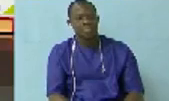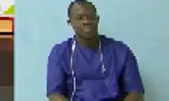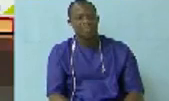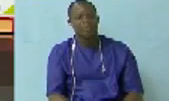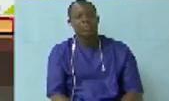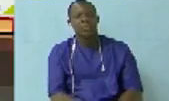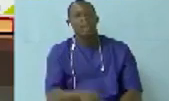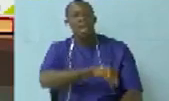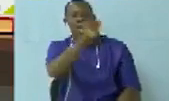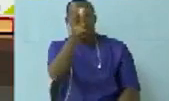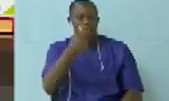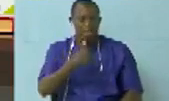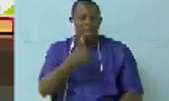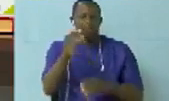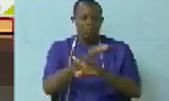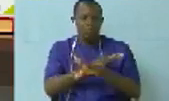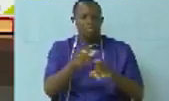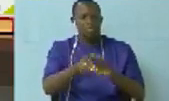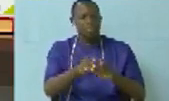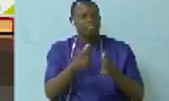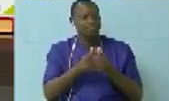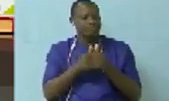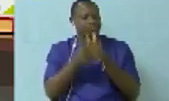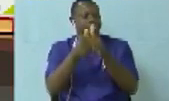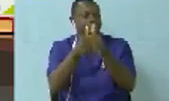I was then escorted to